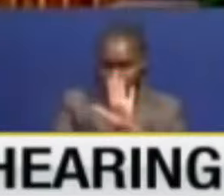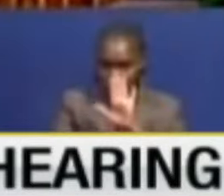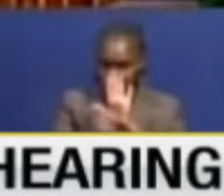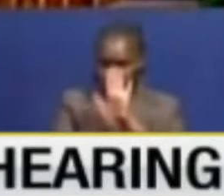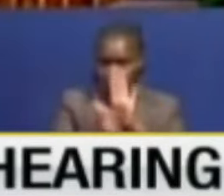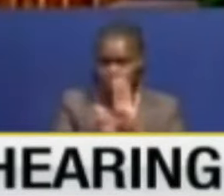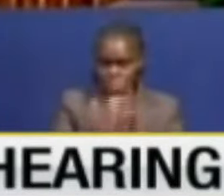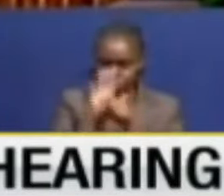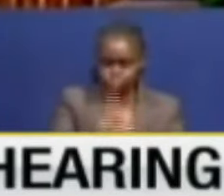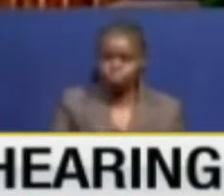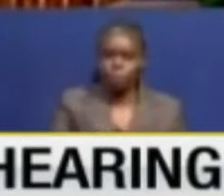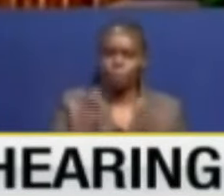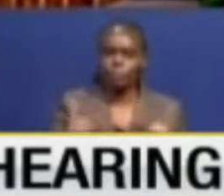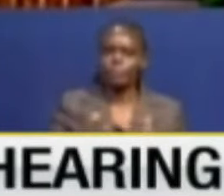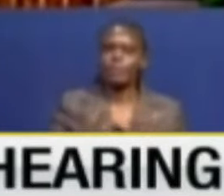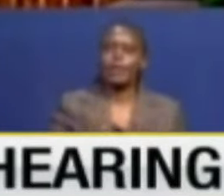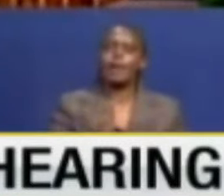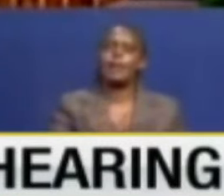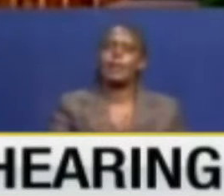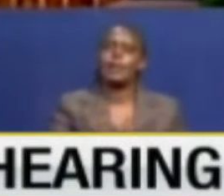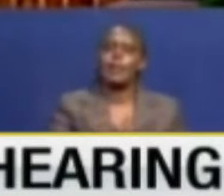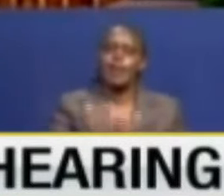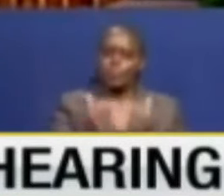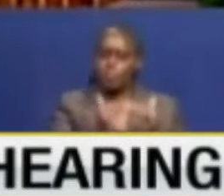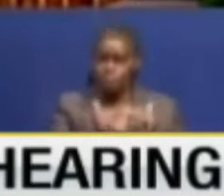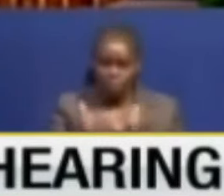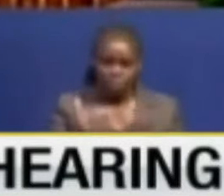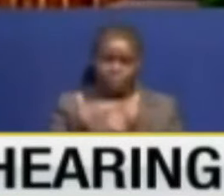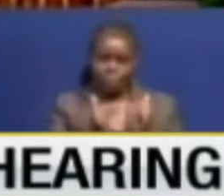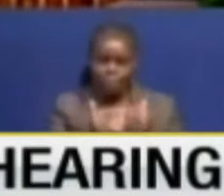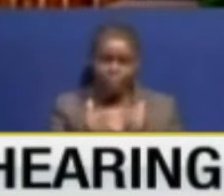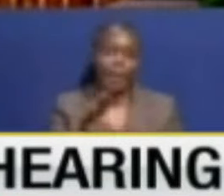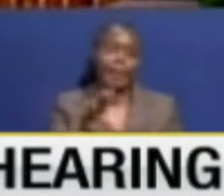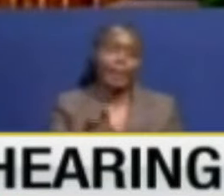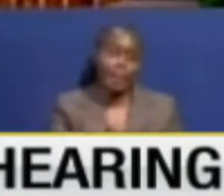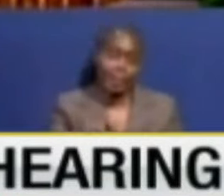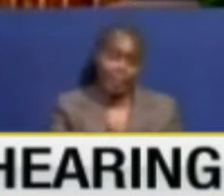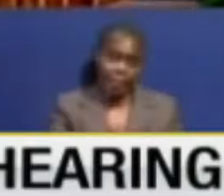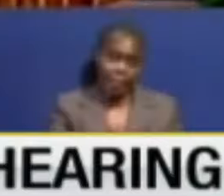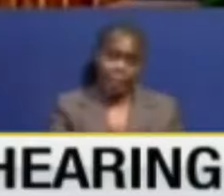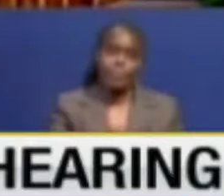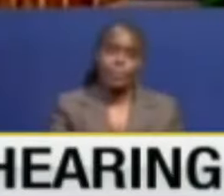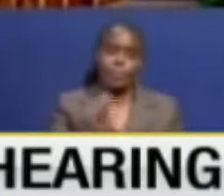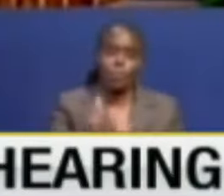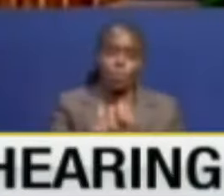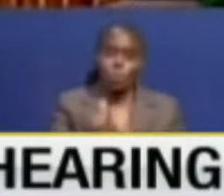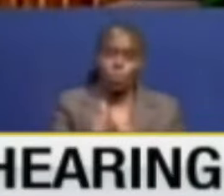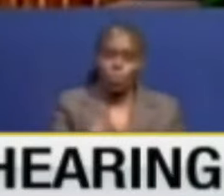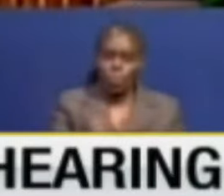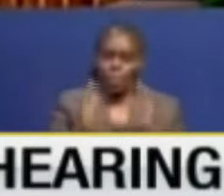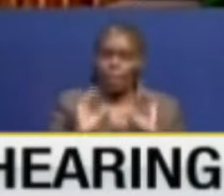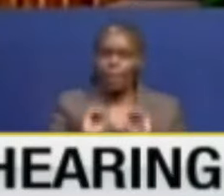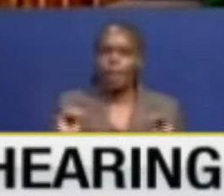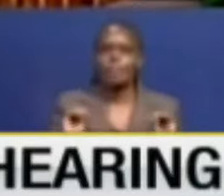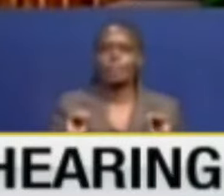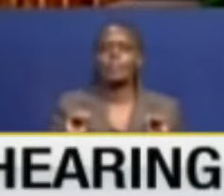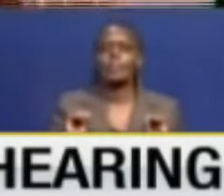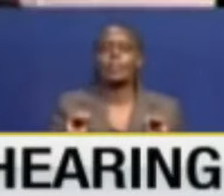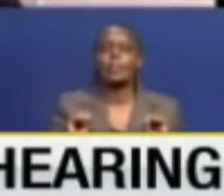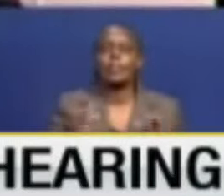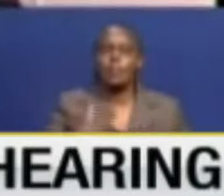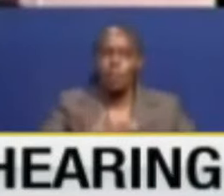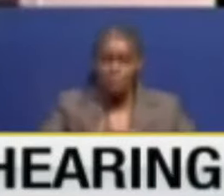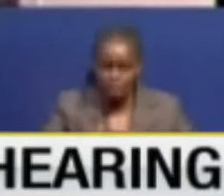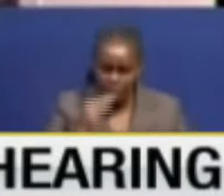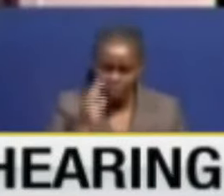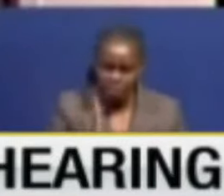be infringed, a right to a fair hearing, which must and shall not be derogated. Mr. Speaker,